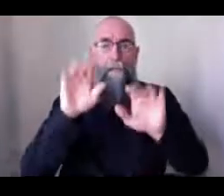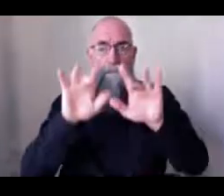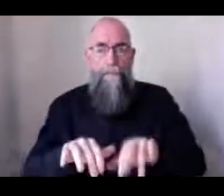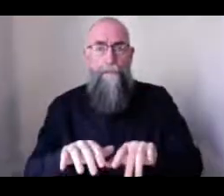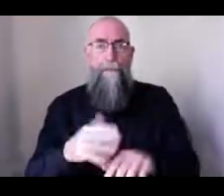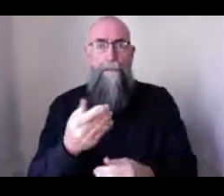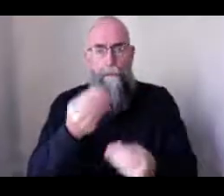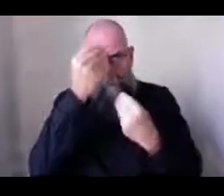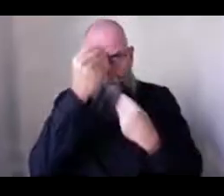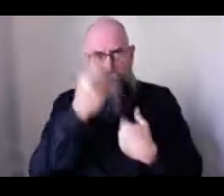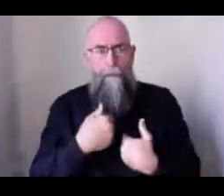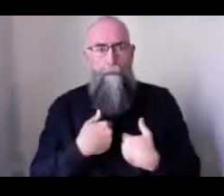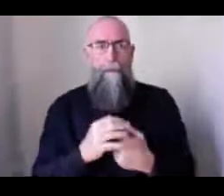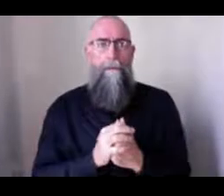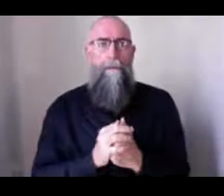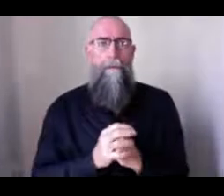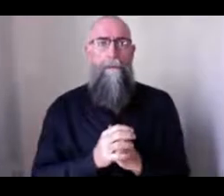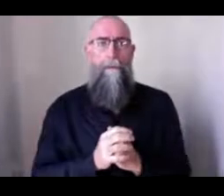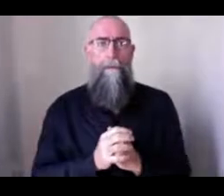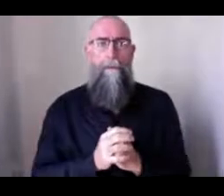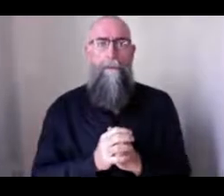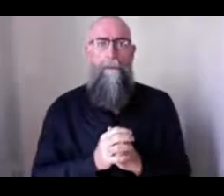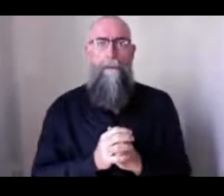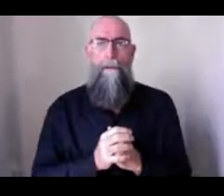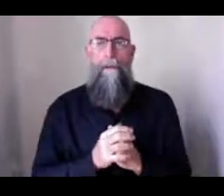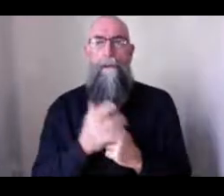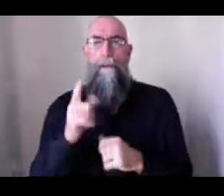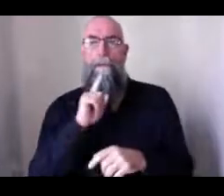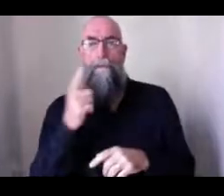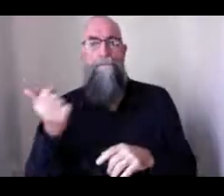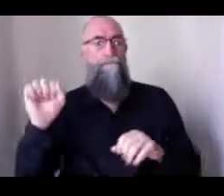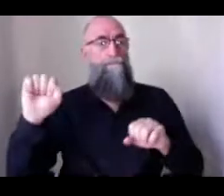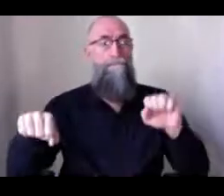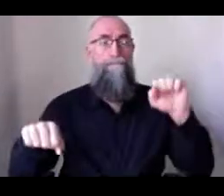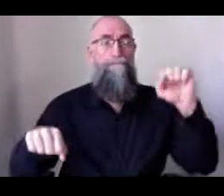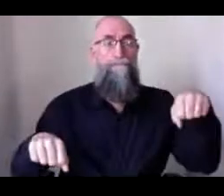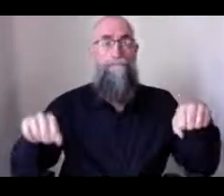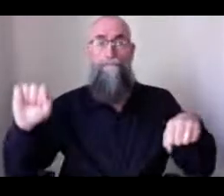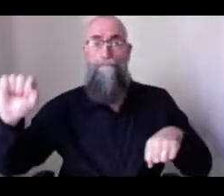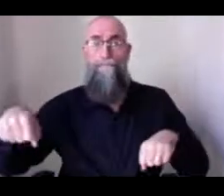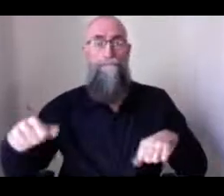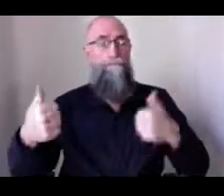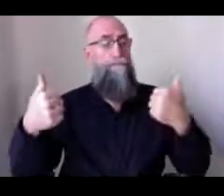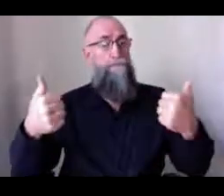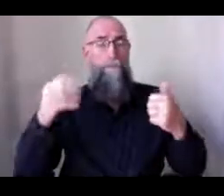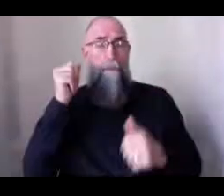Here from this end. I'm hearing you perfectly. Oh, okay. Thank you.